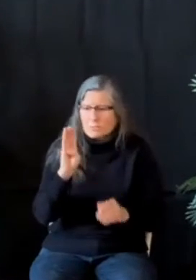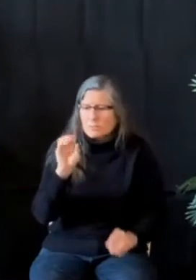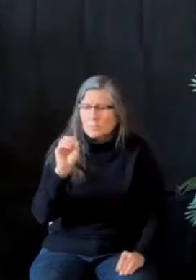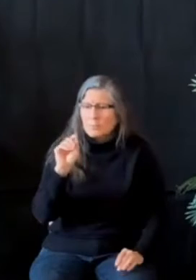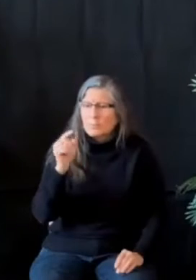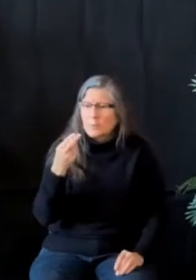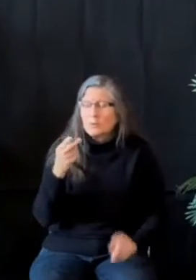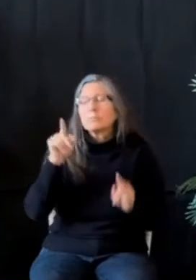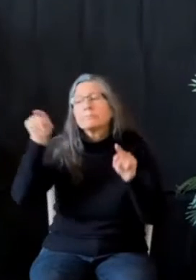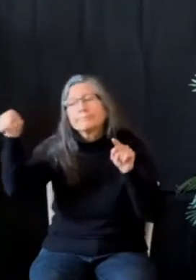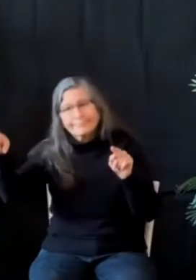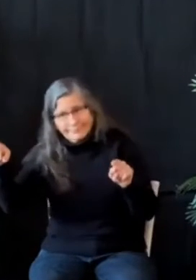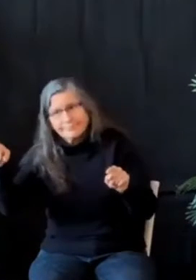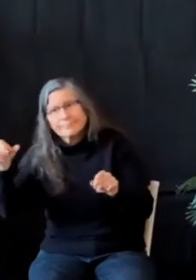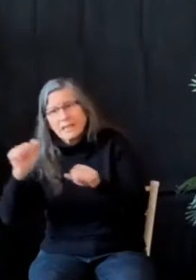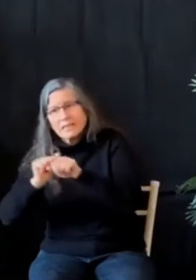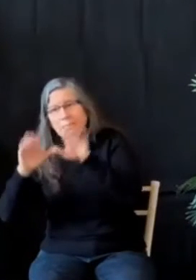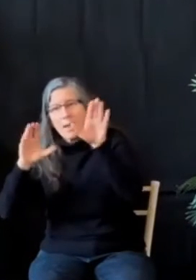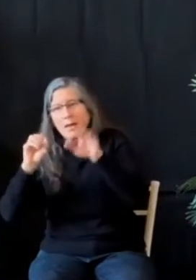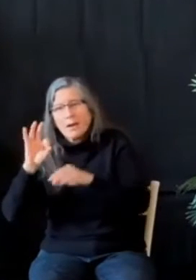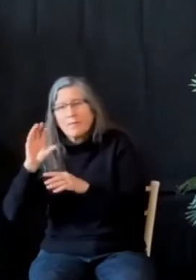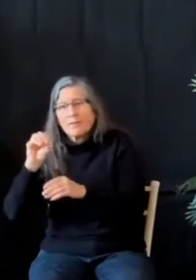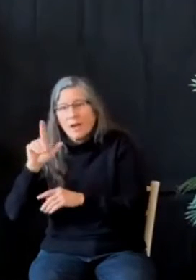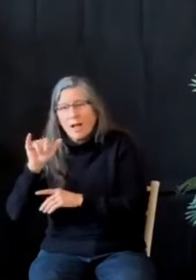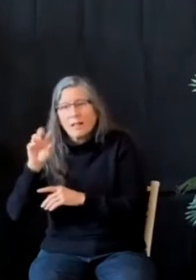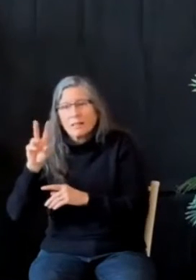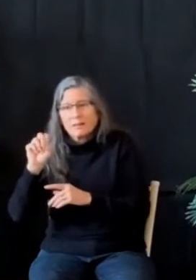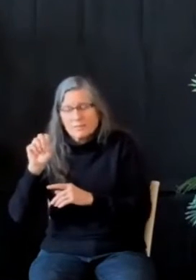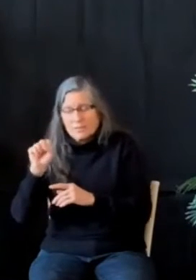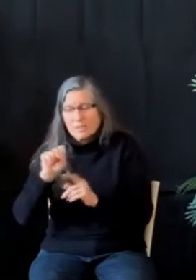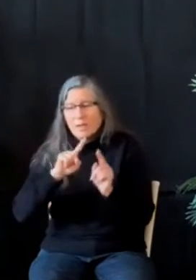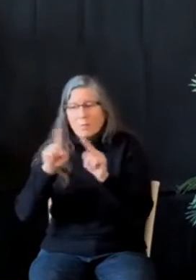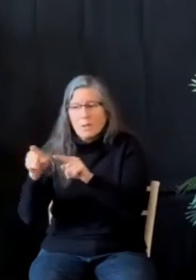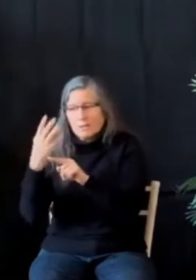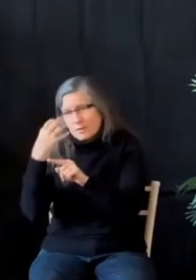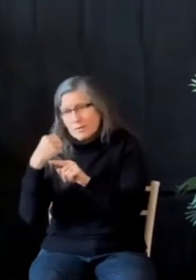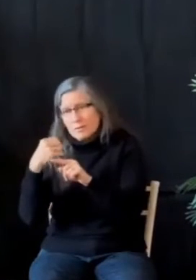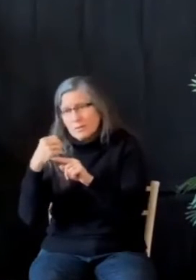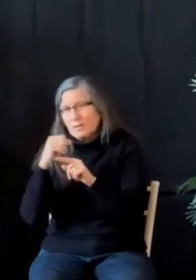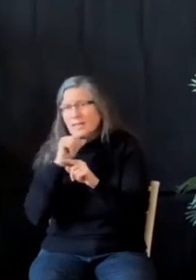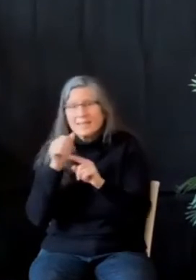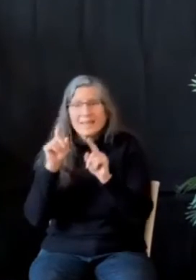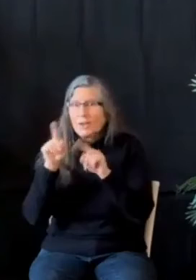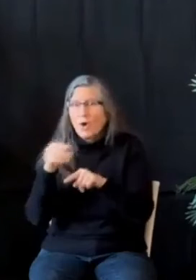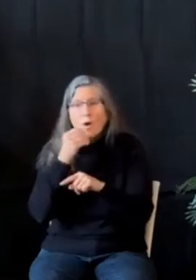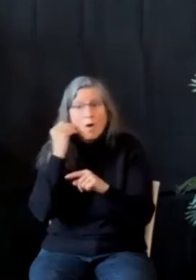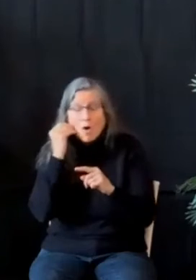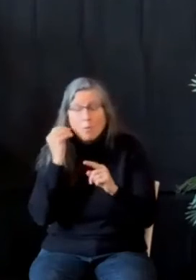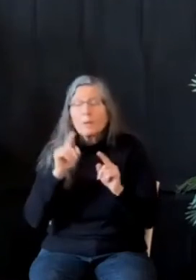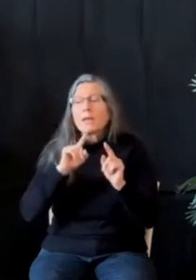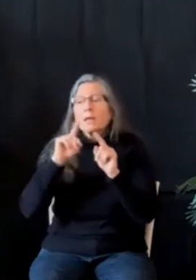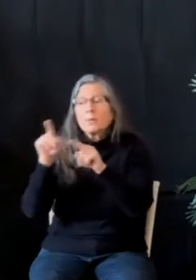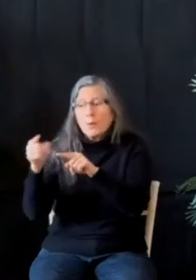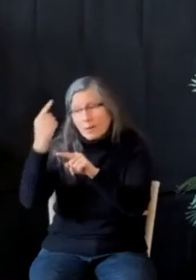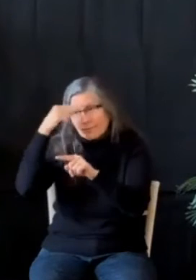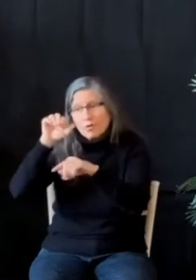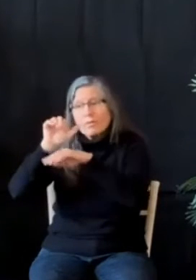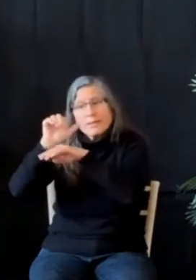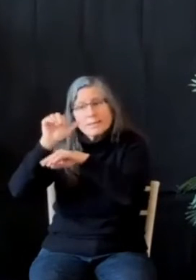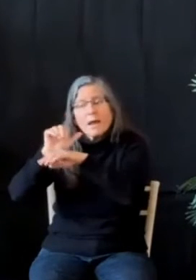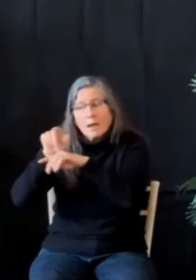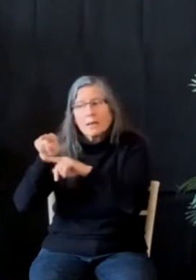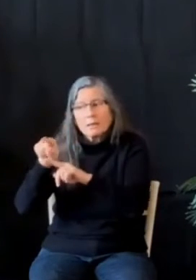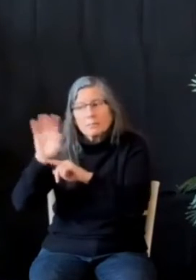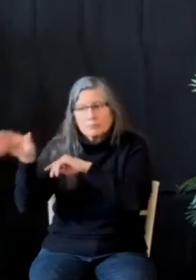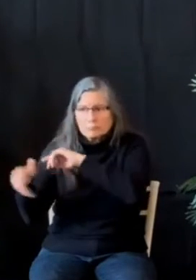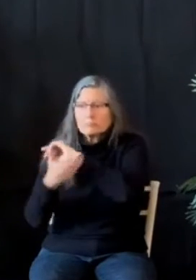At the Mount of Olives. That's where he went. The scripture doesn't say he went into any home or anything. He went up there for the night, and that's